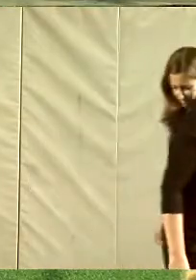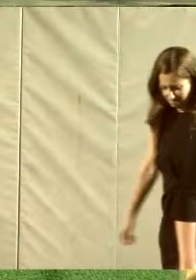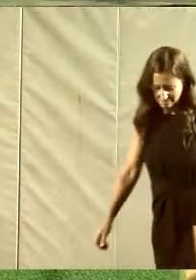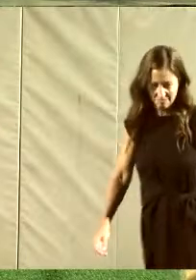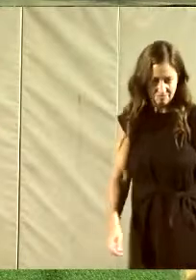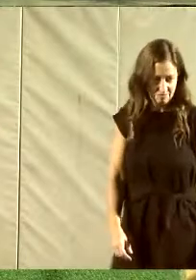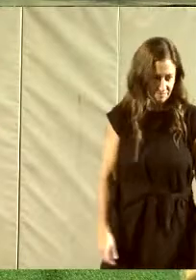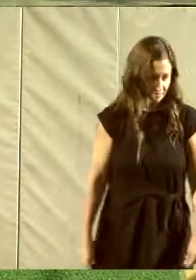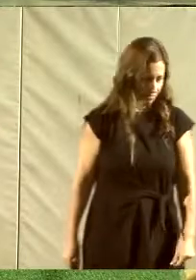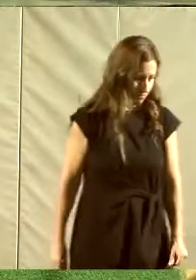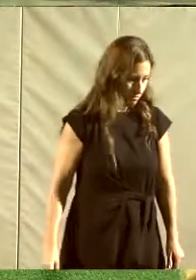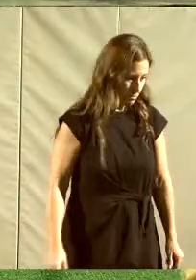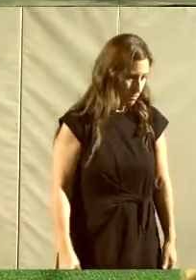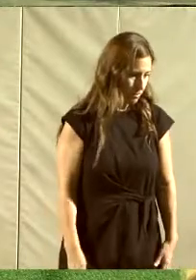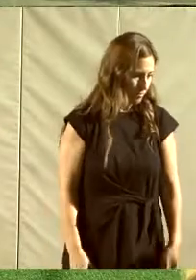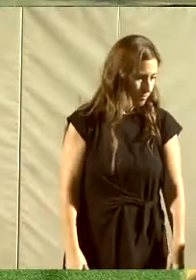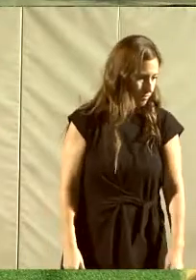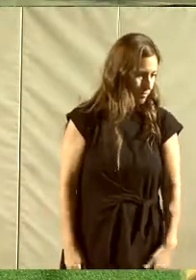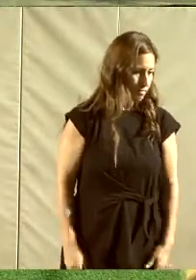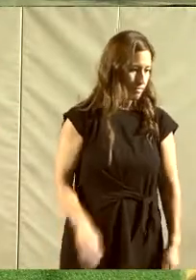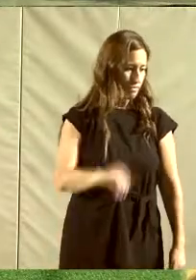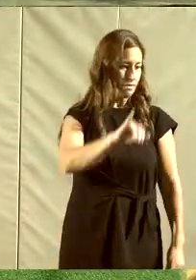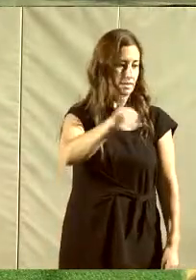Jaden Adam Velasquez.